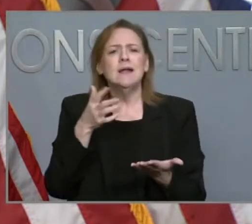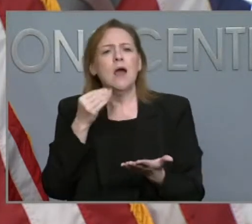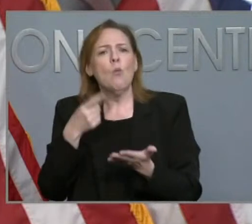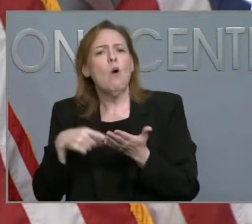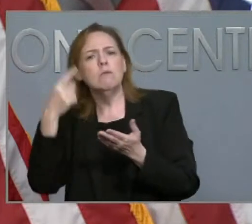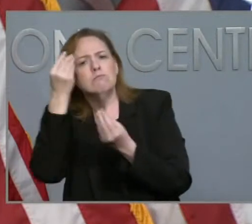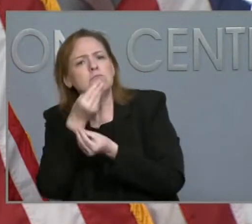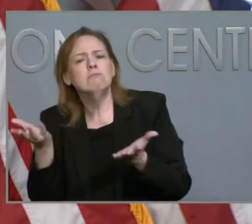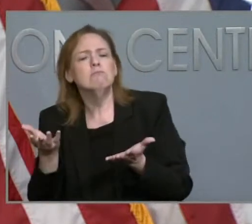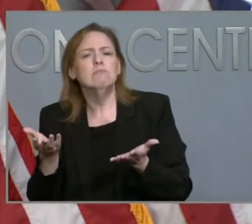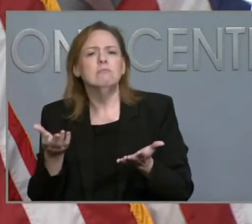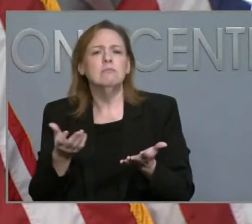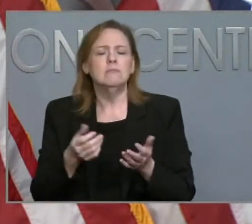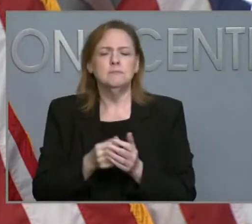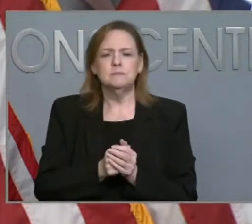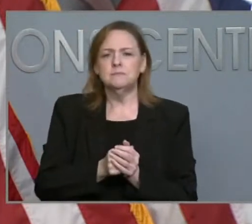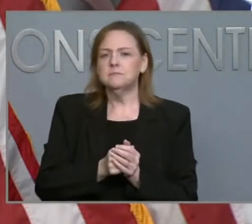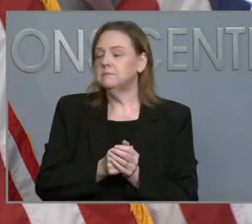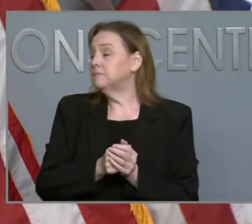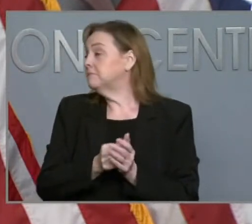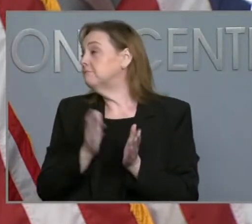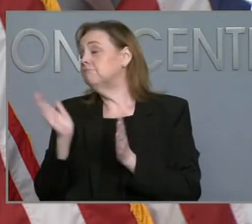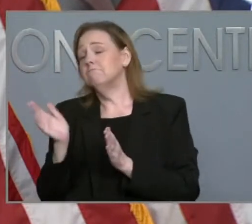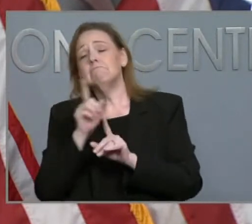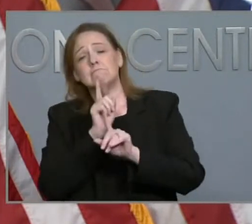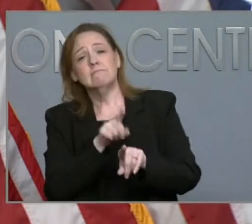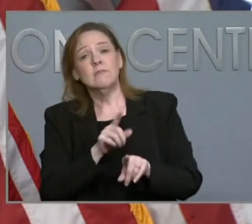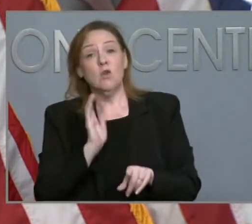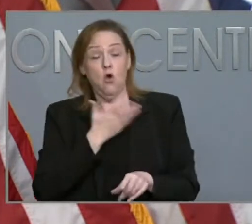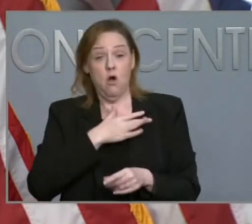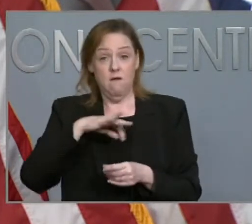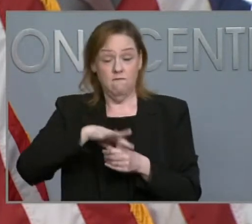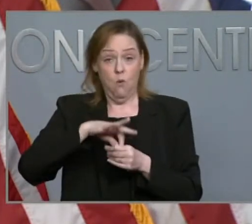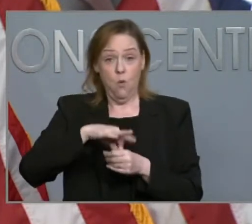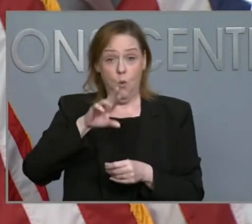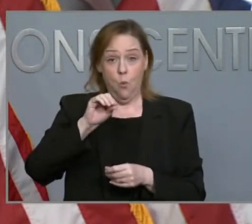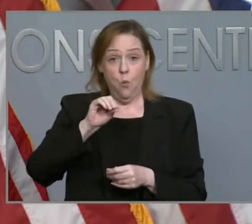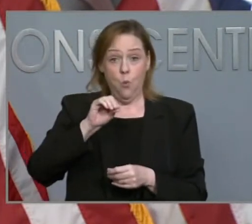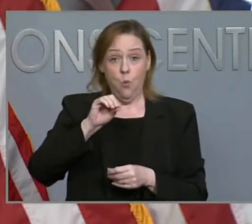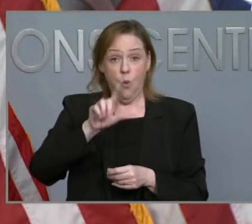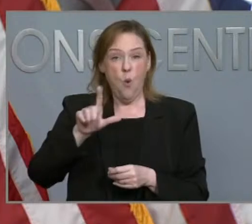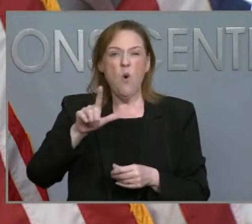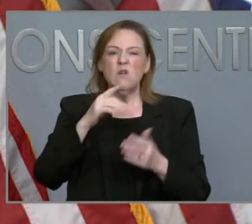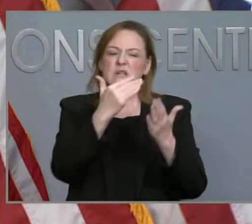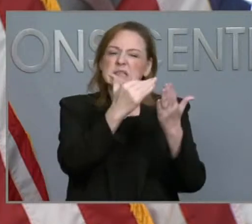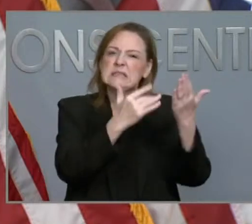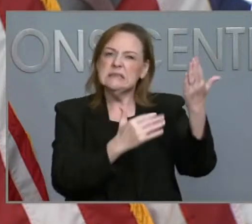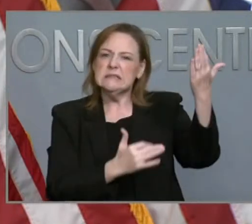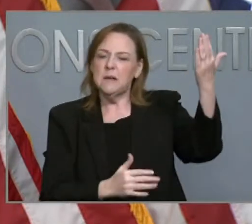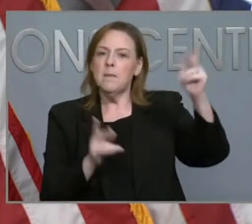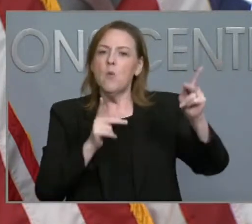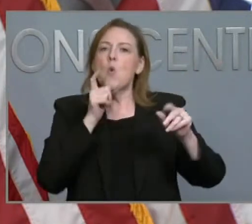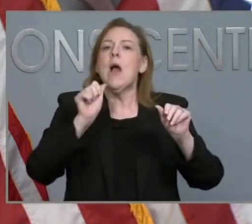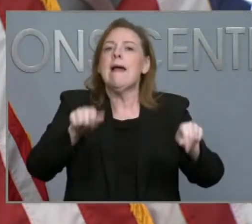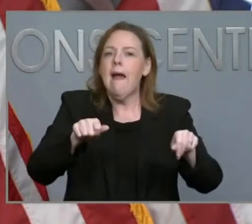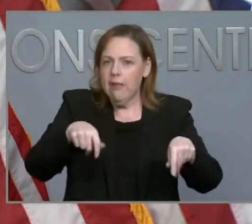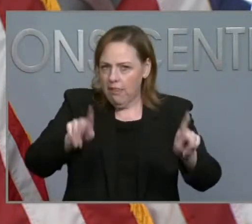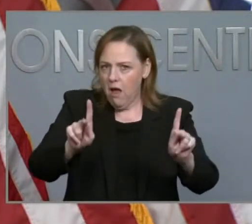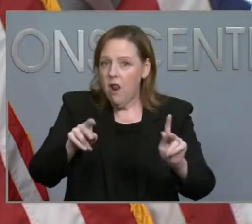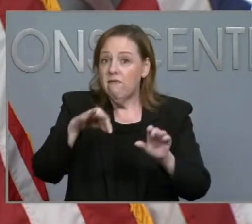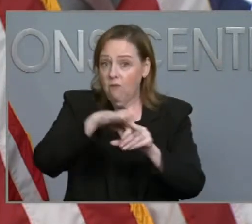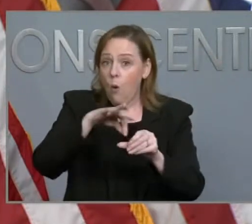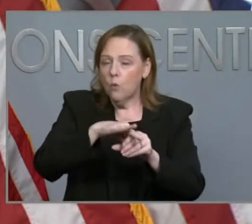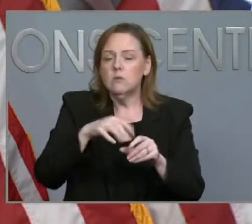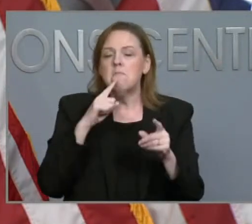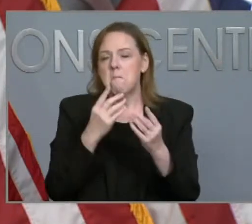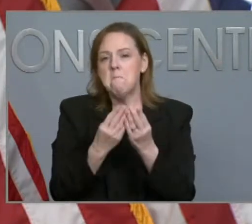So our voter rolls are public record, so that I mean, certainly, I think campaigners like